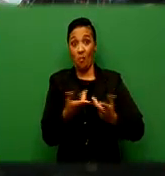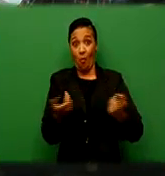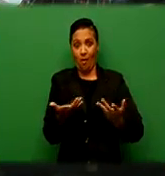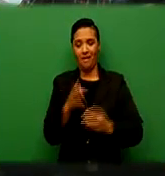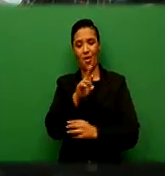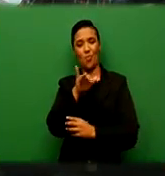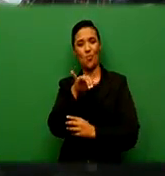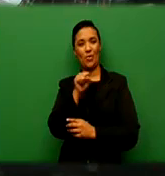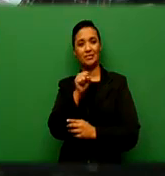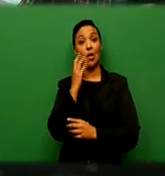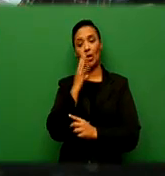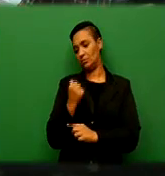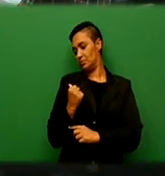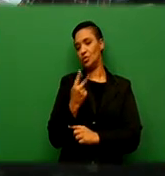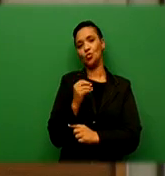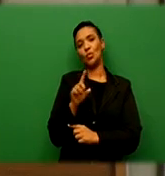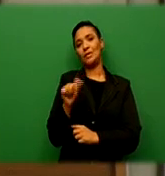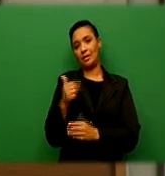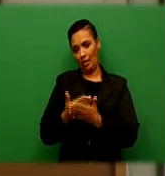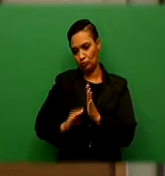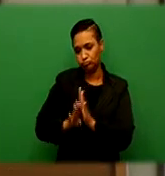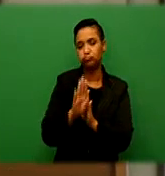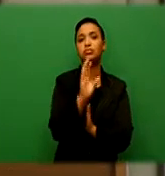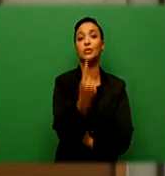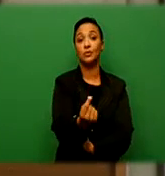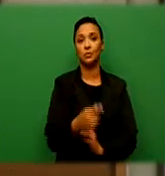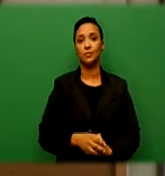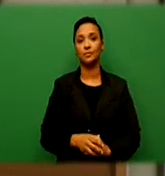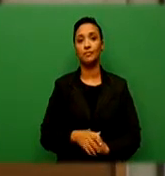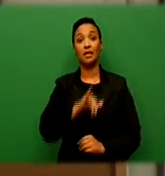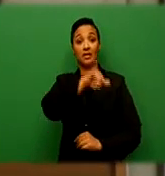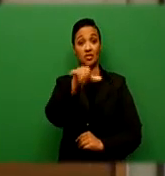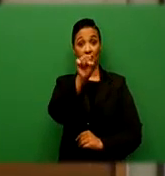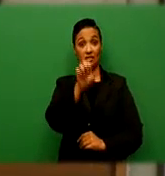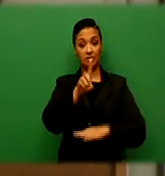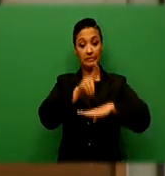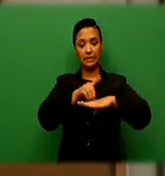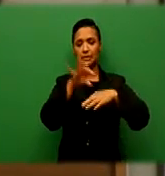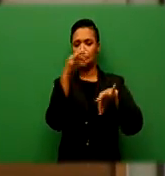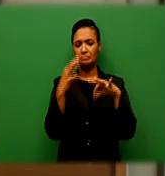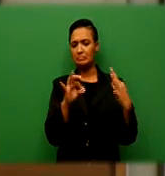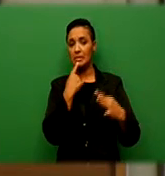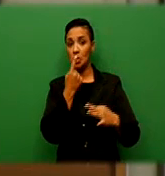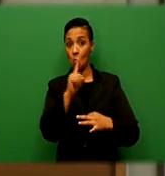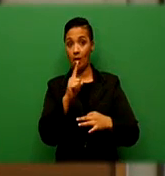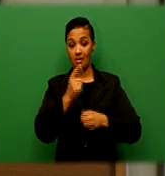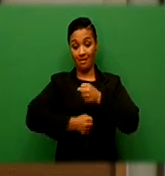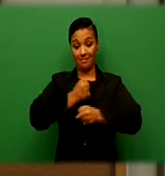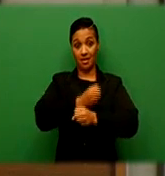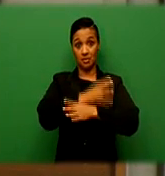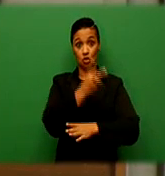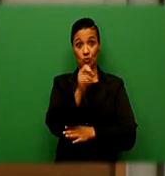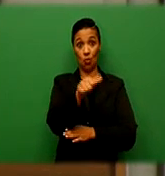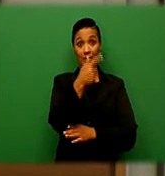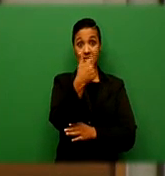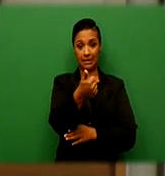in 2016. According to JSE data, since the beginning of the year,